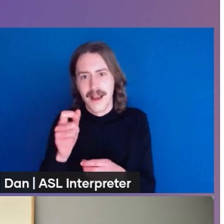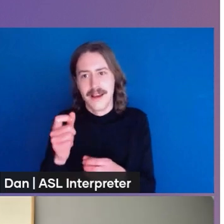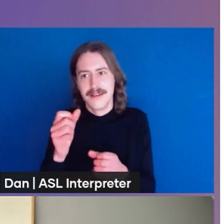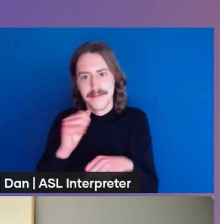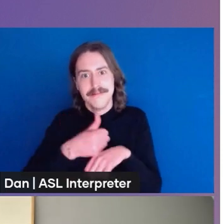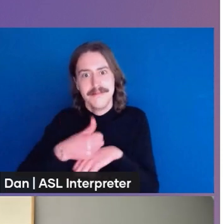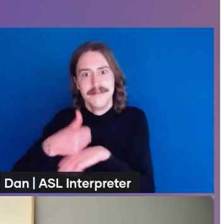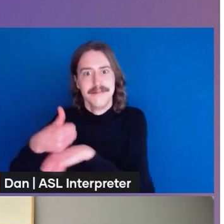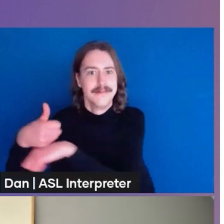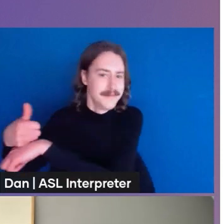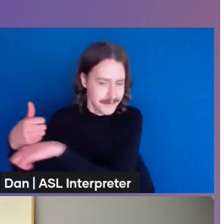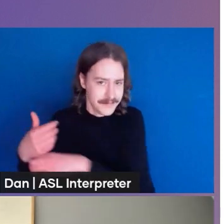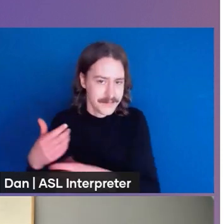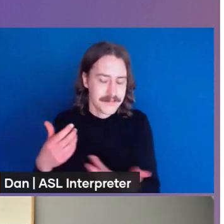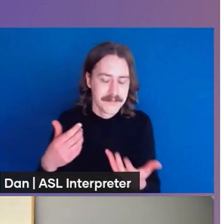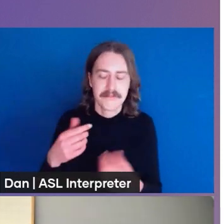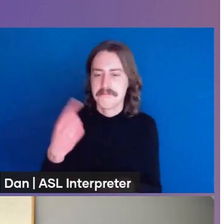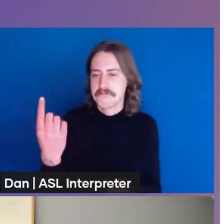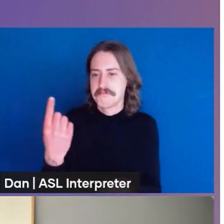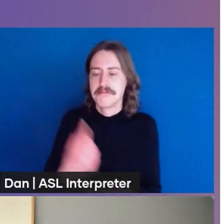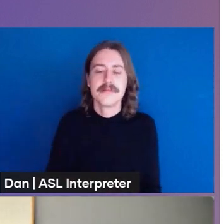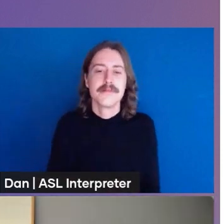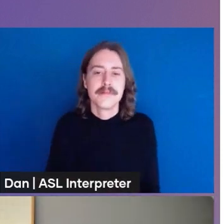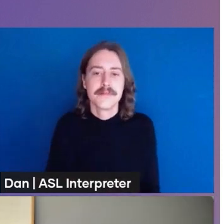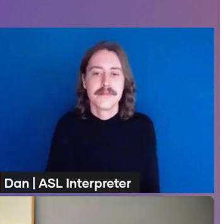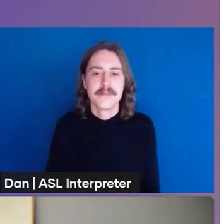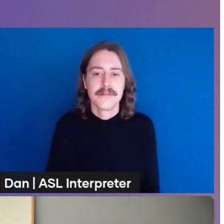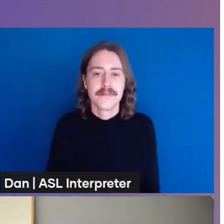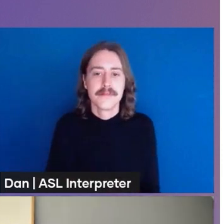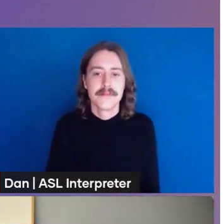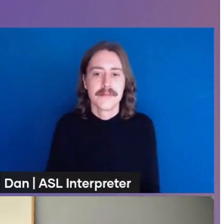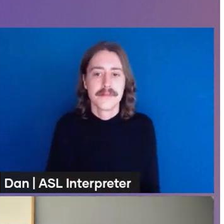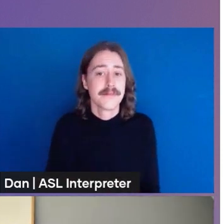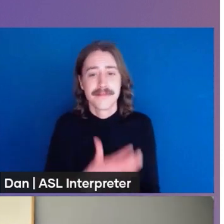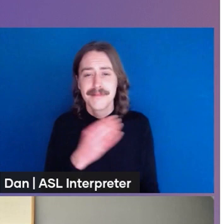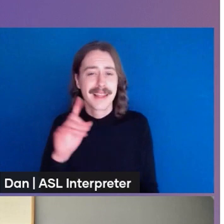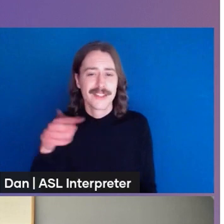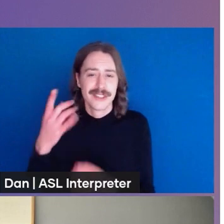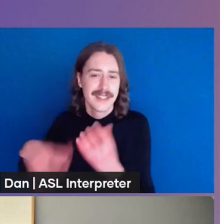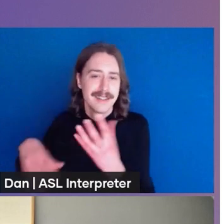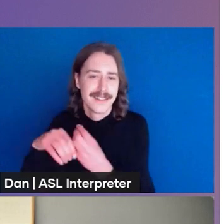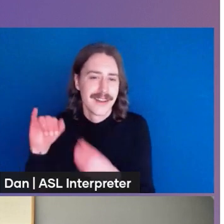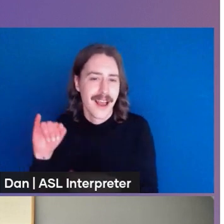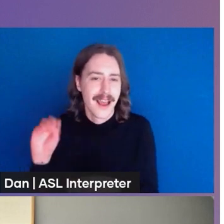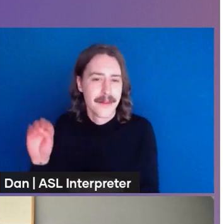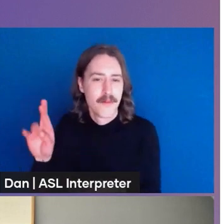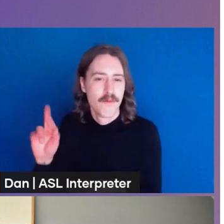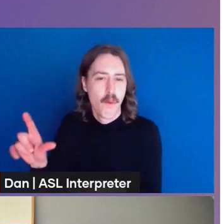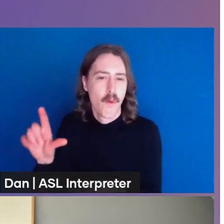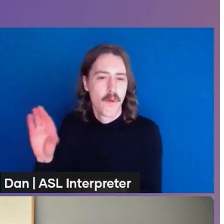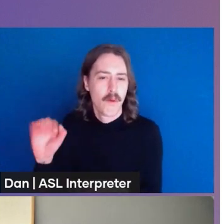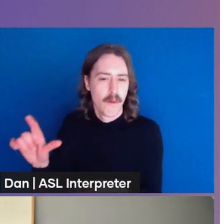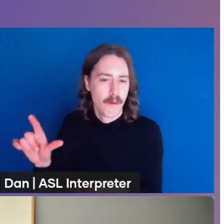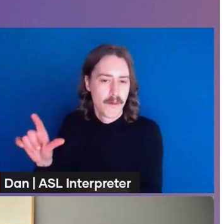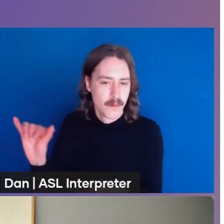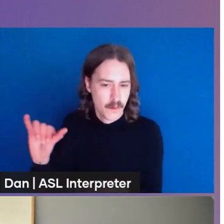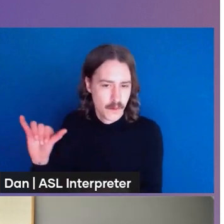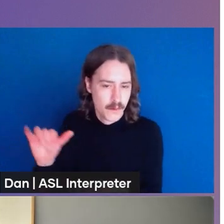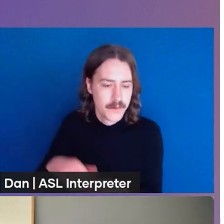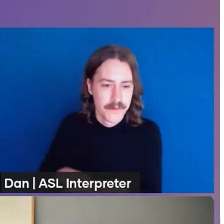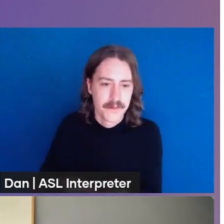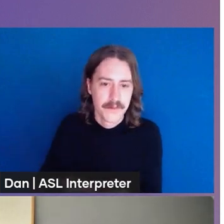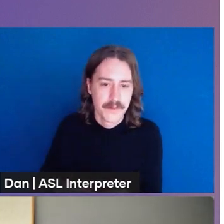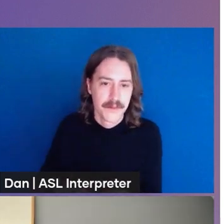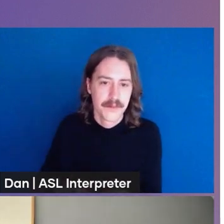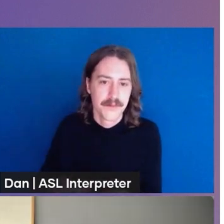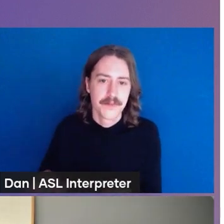for authentication, and just some additional IAM role policies that we ended up needing to, if I remember correctly, it was